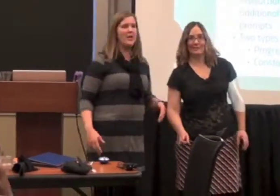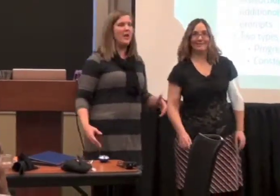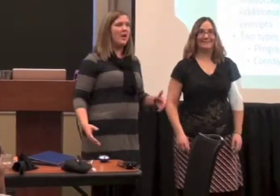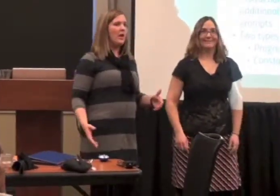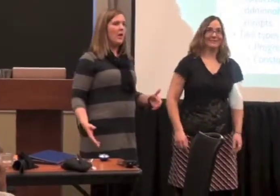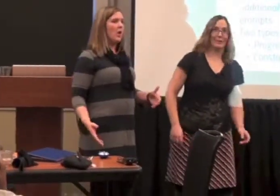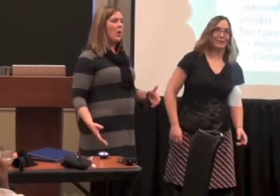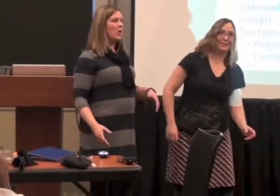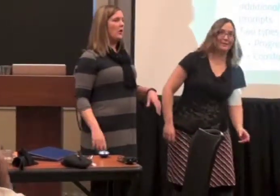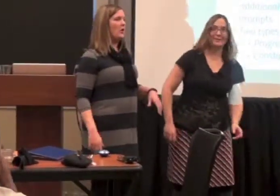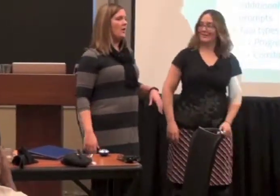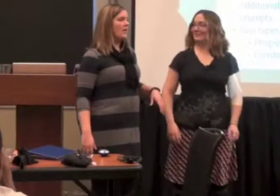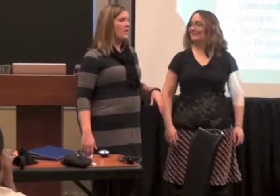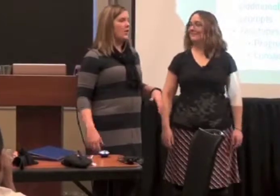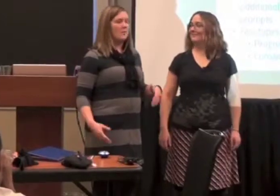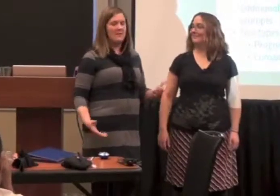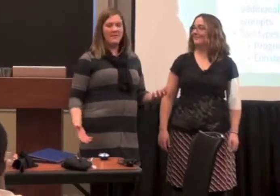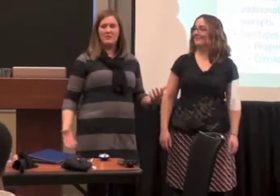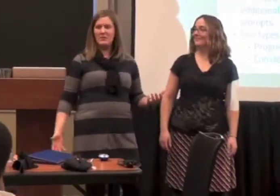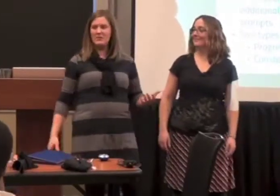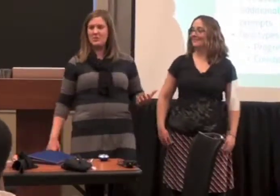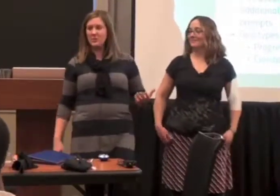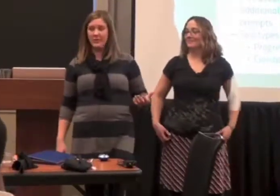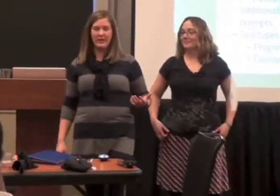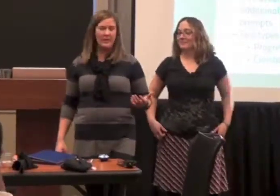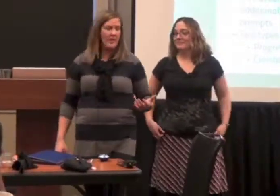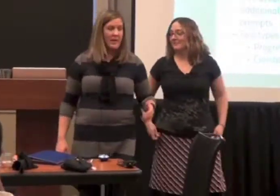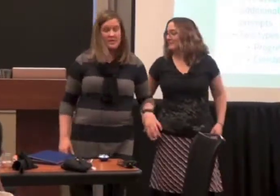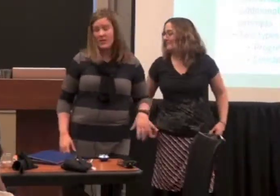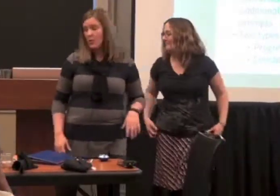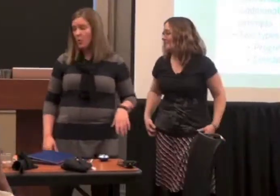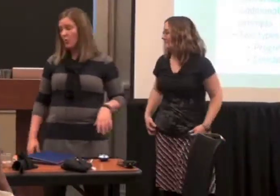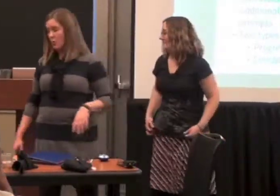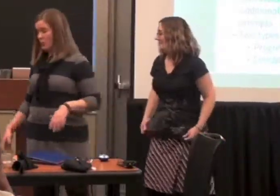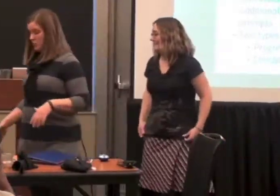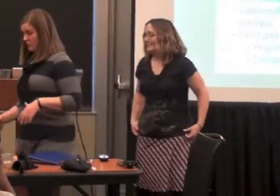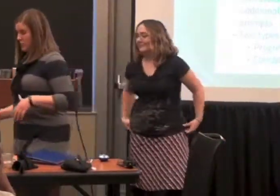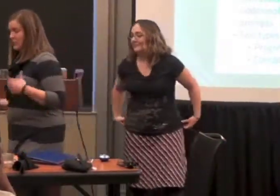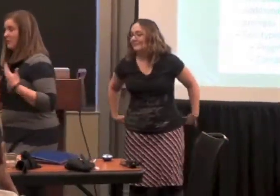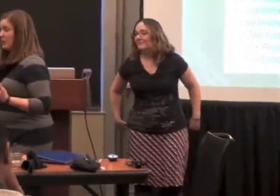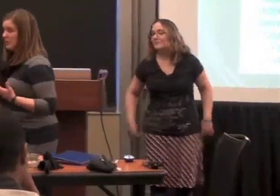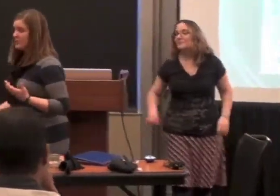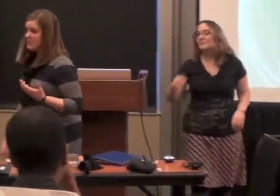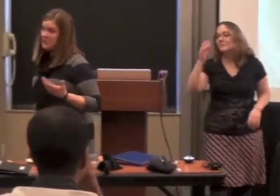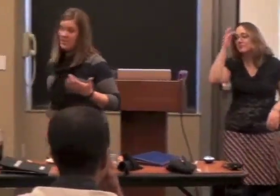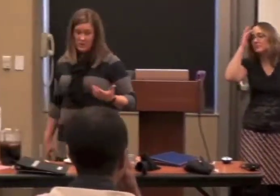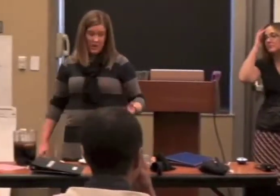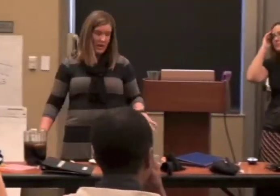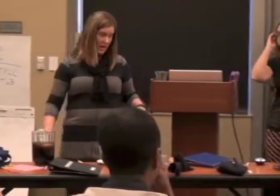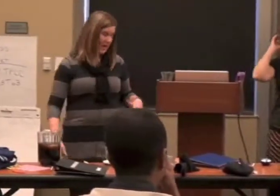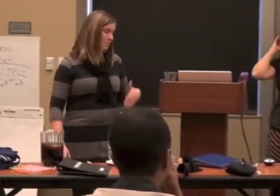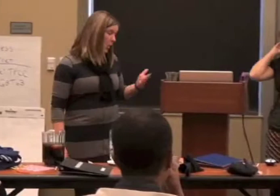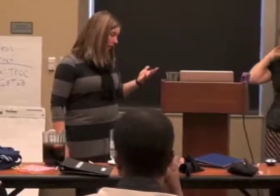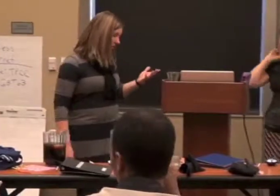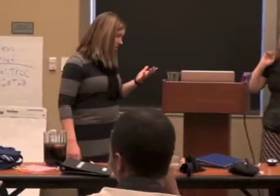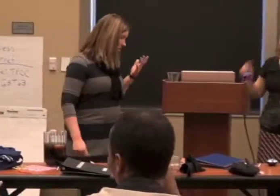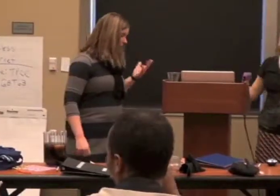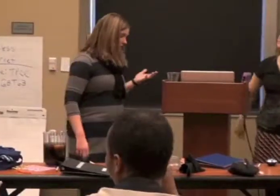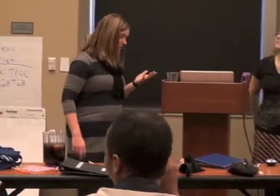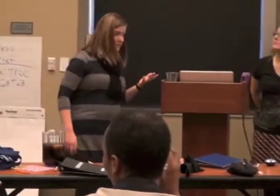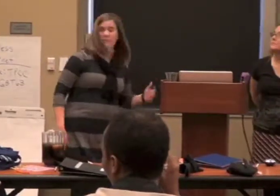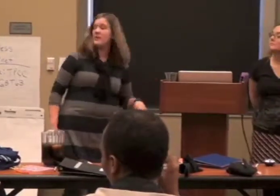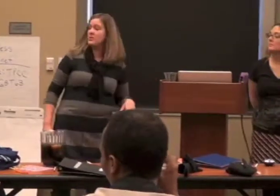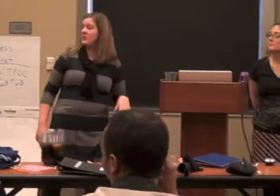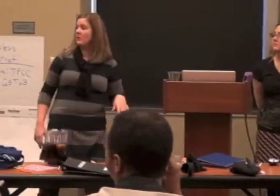I mean, my favorite story is using verbals to teach a boy to